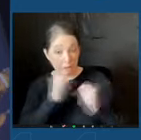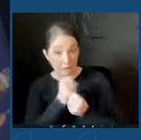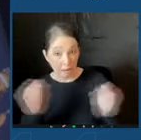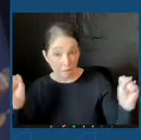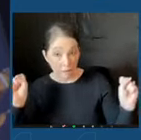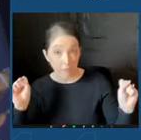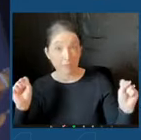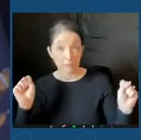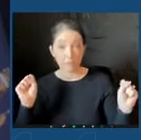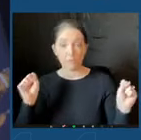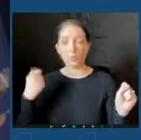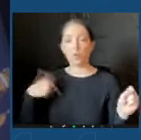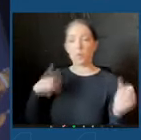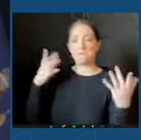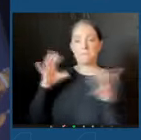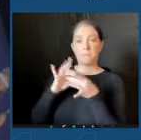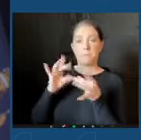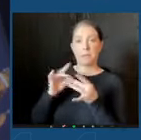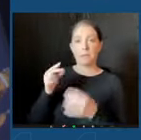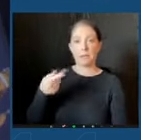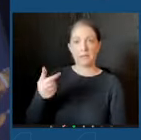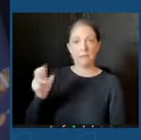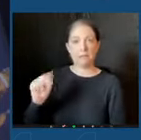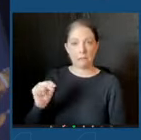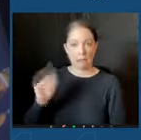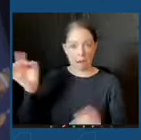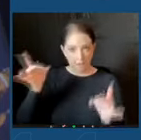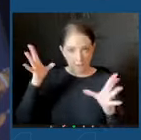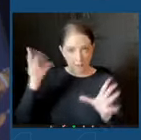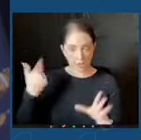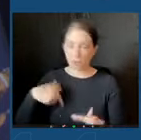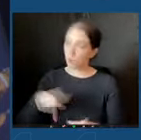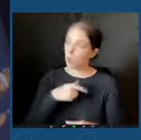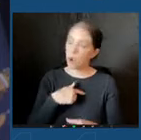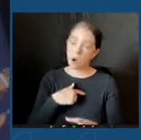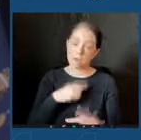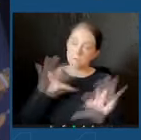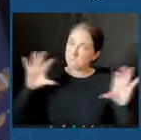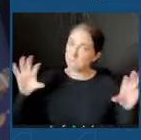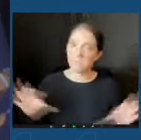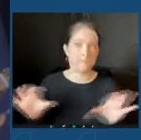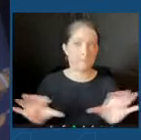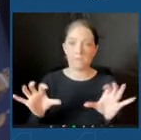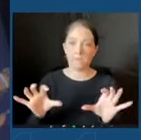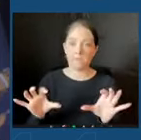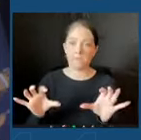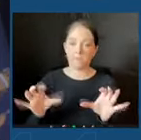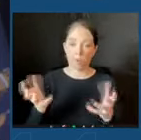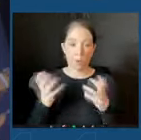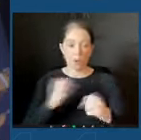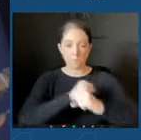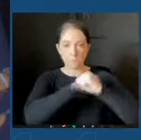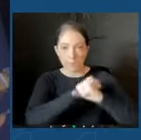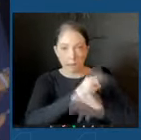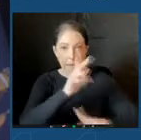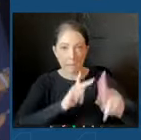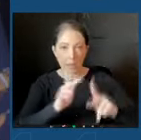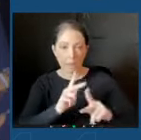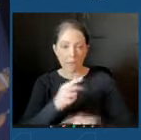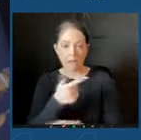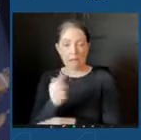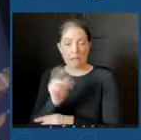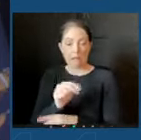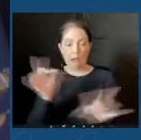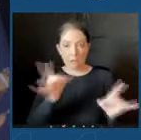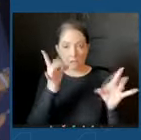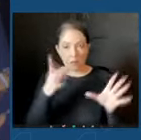mentioned of gun violence, we are taking strong, bold action to protect people from the scourge of gun violence, something you read about,